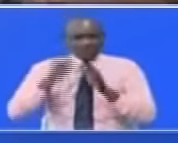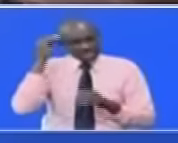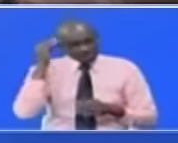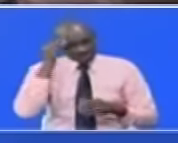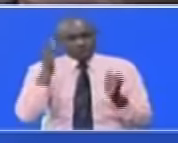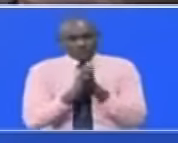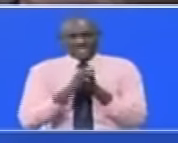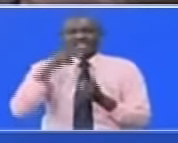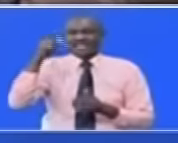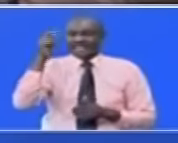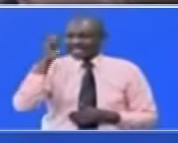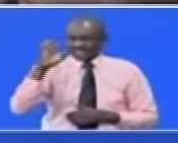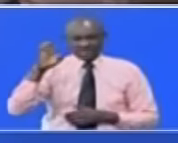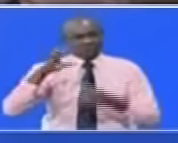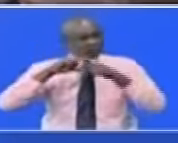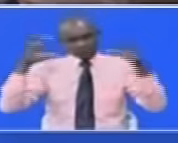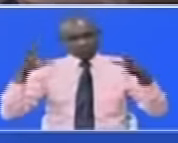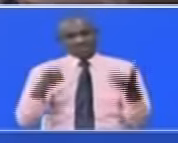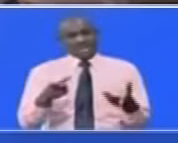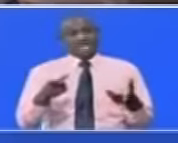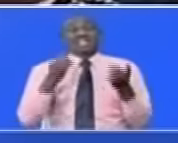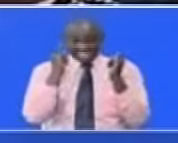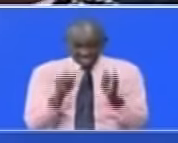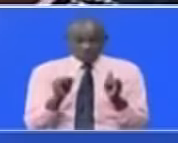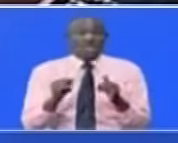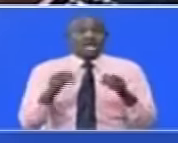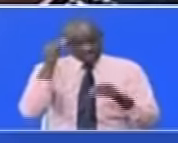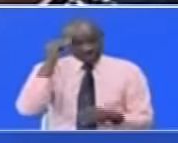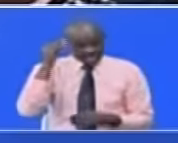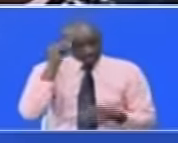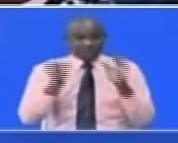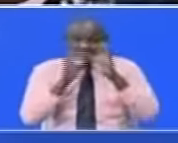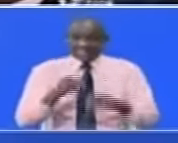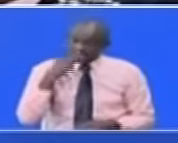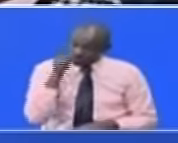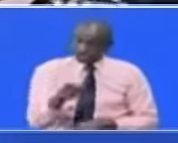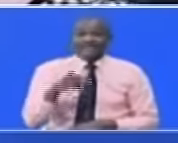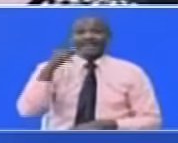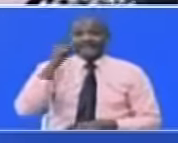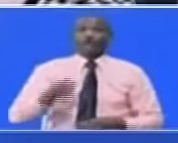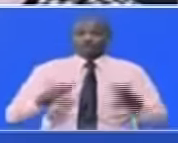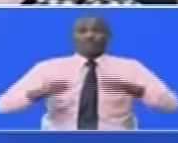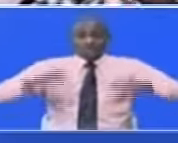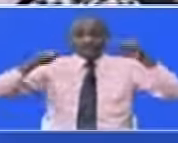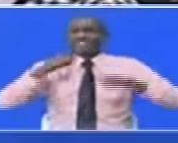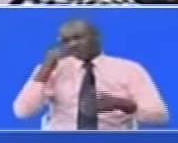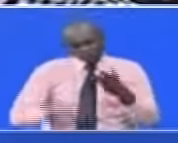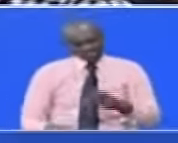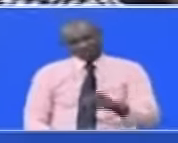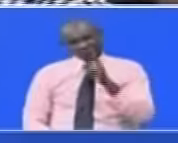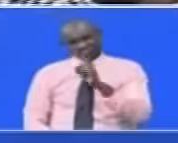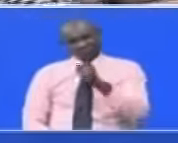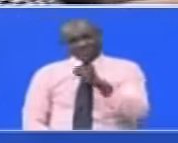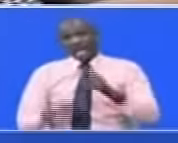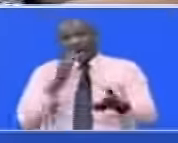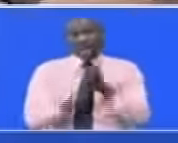the Examination Council, the new Education CS took a swipe at the NEC officials, whom he disclosed were absent